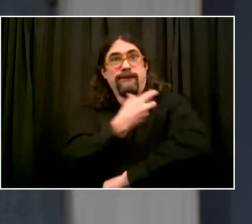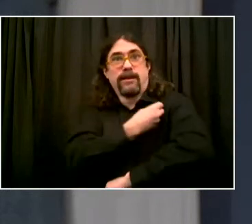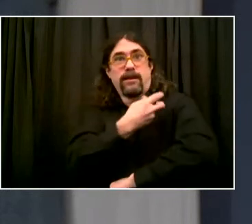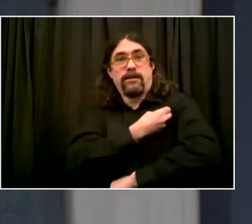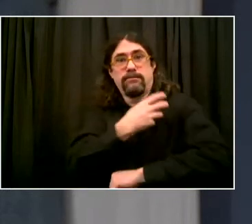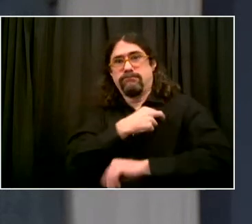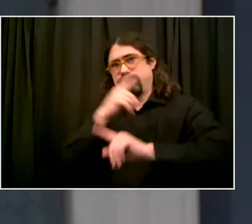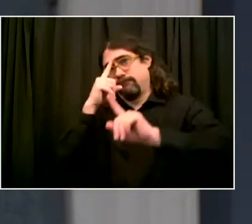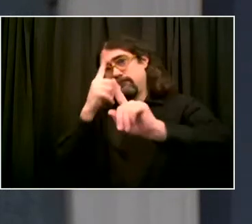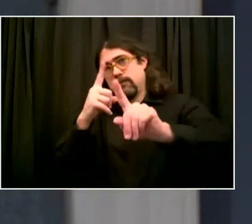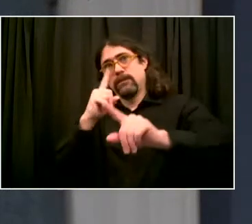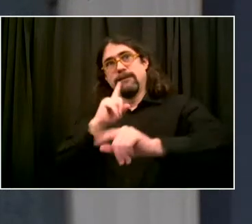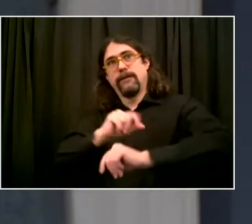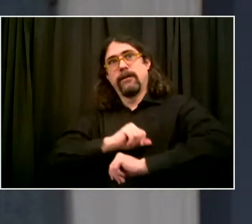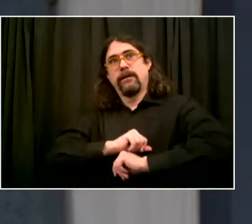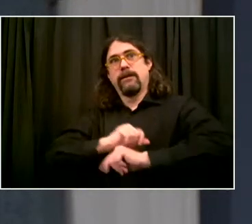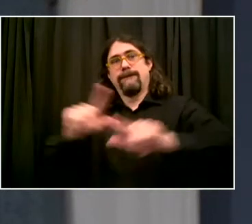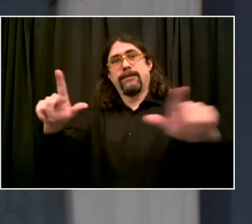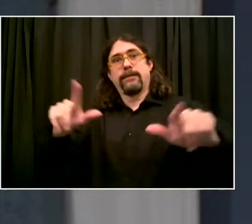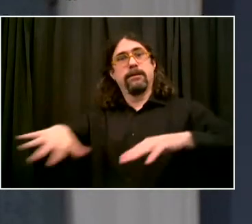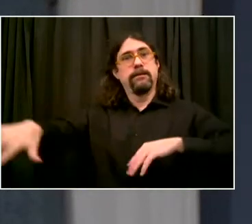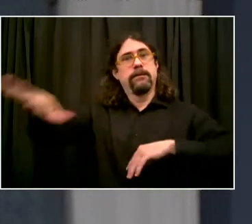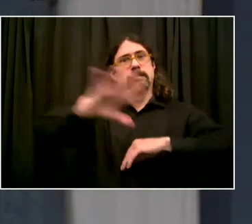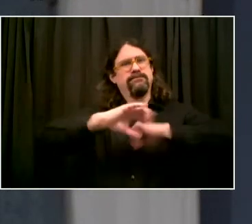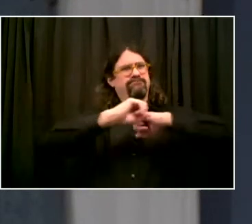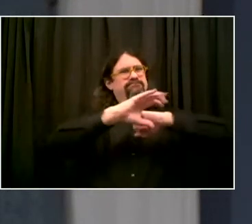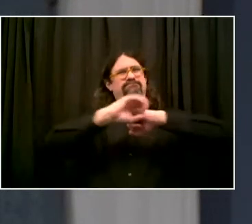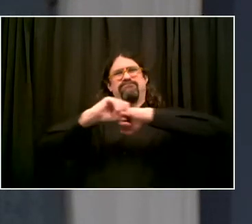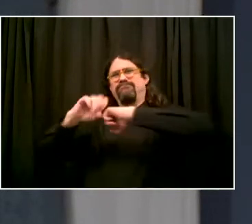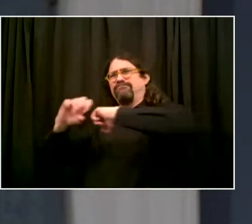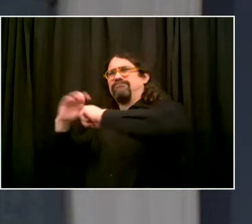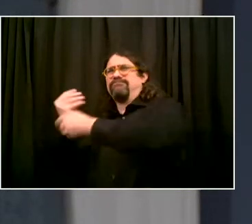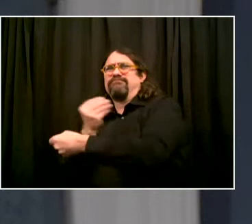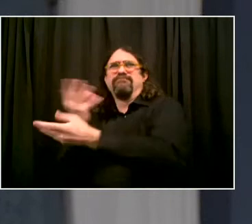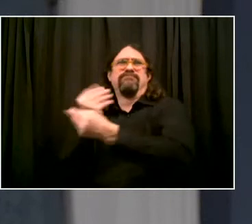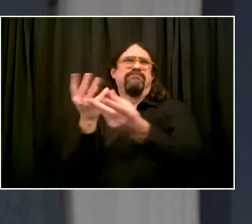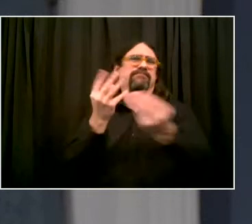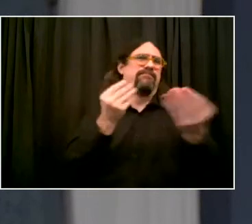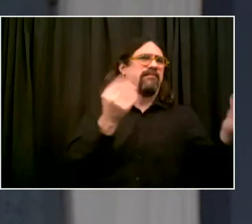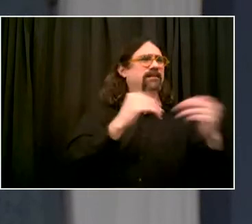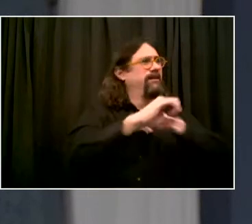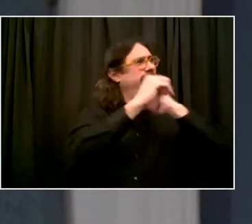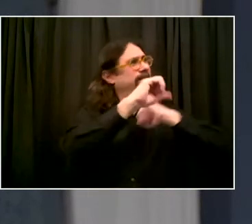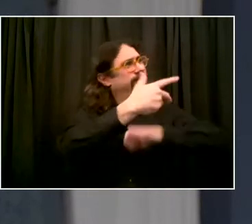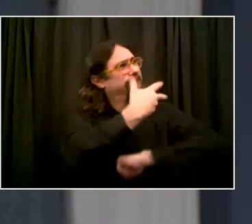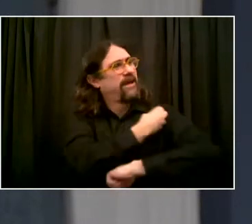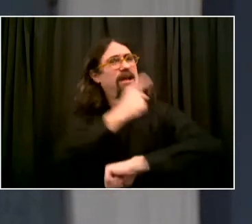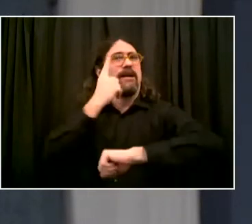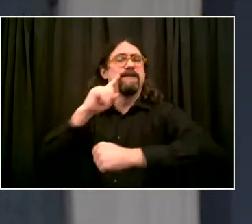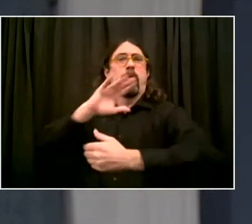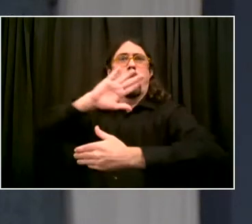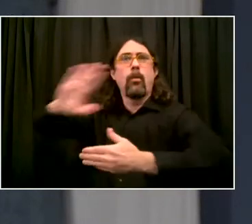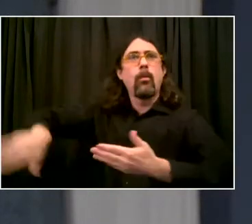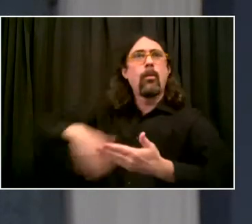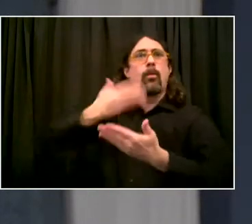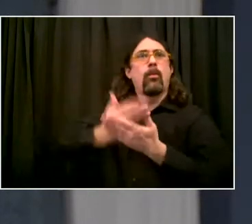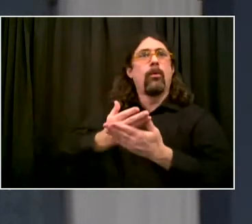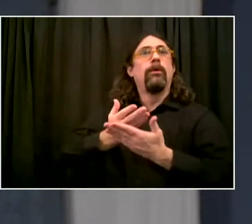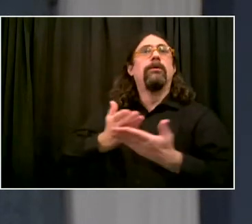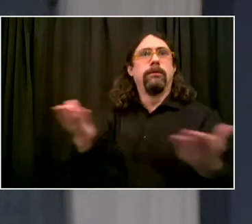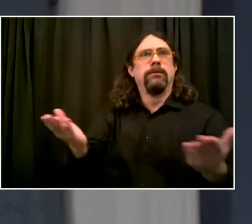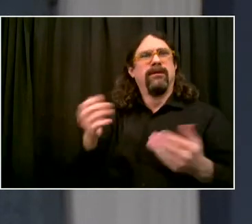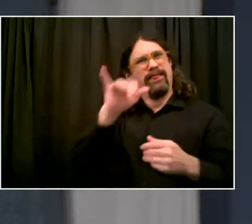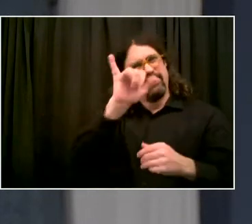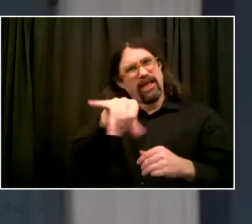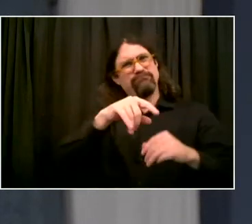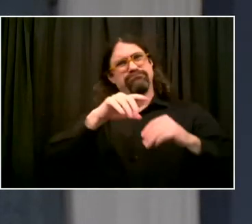making sure that vaccination sites are located in priority communities. Over 60% of vaccination sites are within